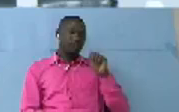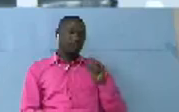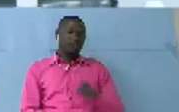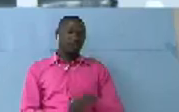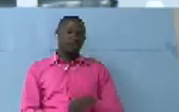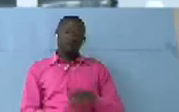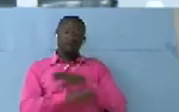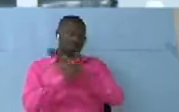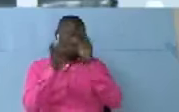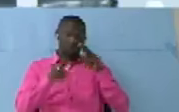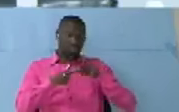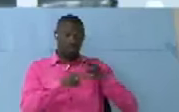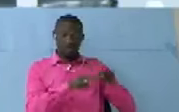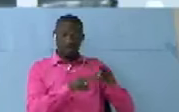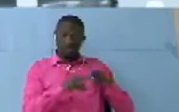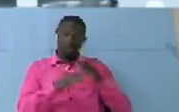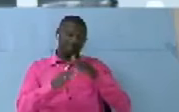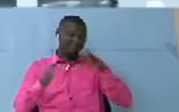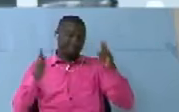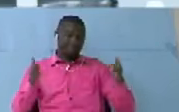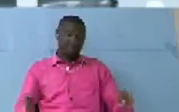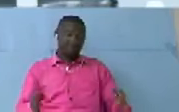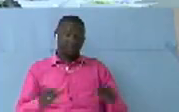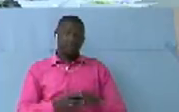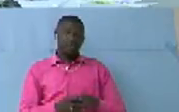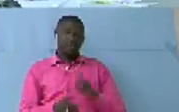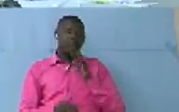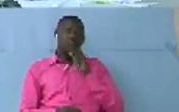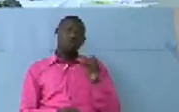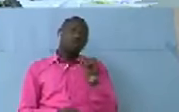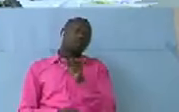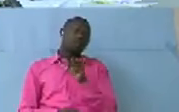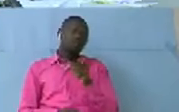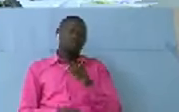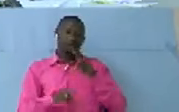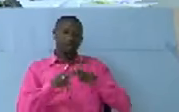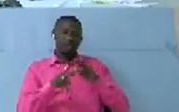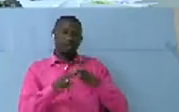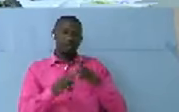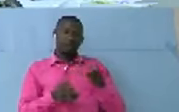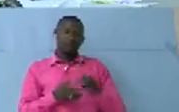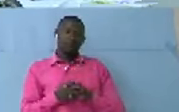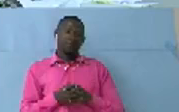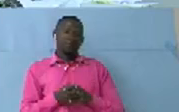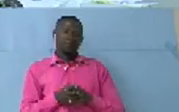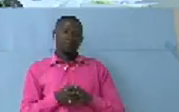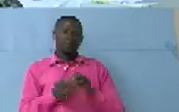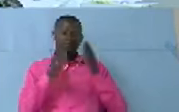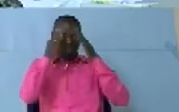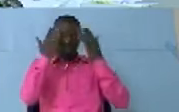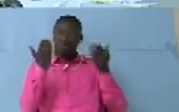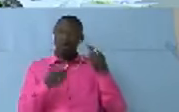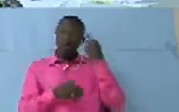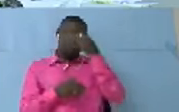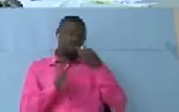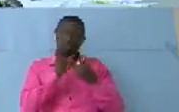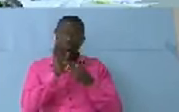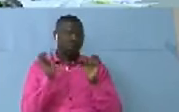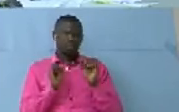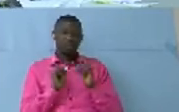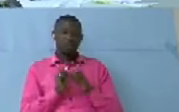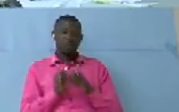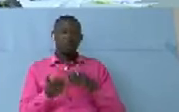know, the panel. Momodou Sunte. I did not recognize all the people. Because many of them mentioned they are public figures. The reason why I recognize these people is